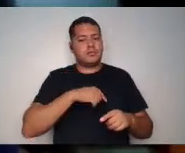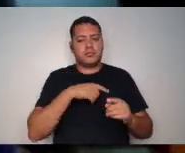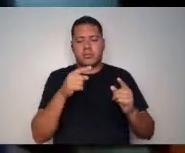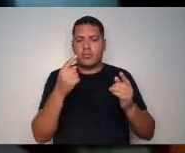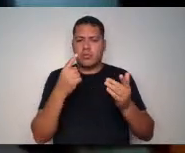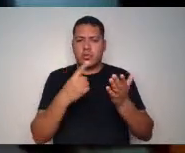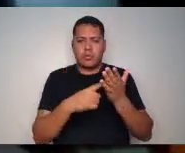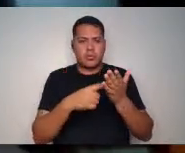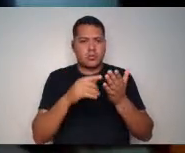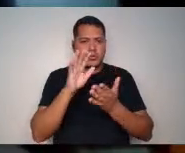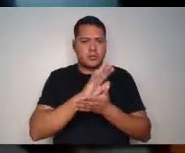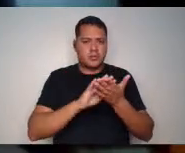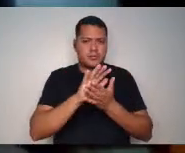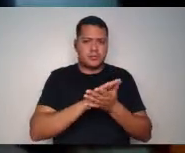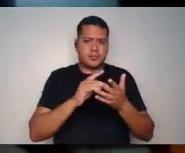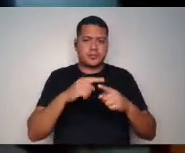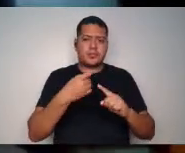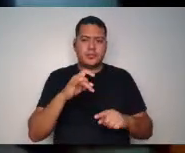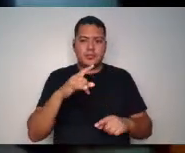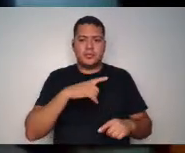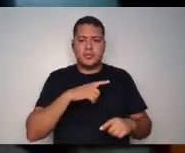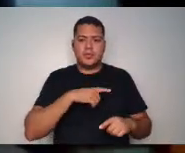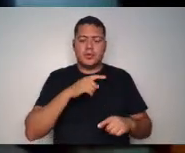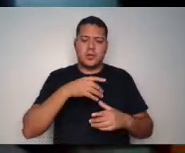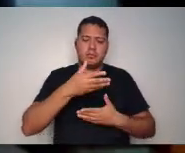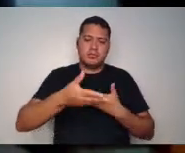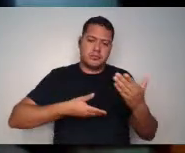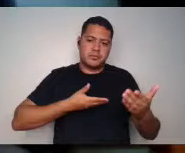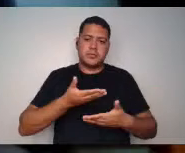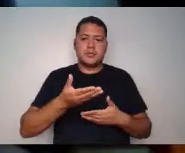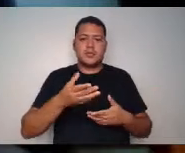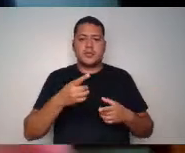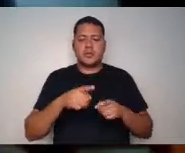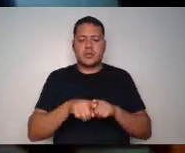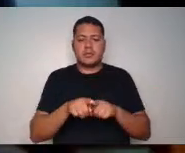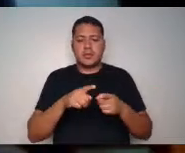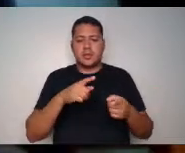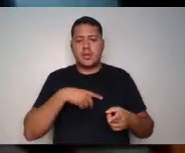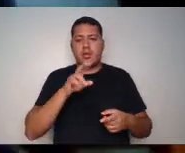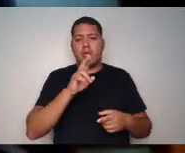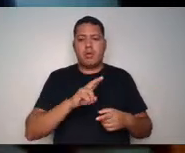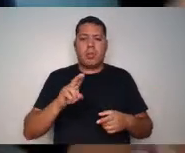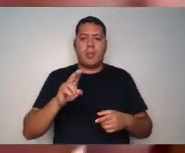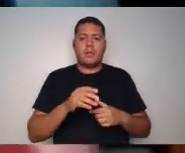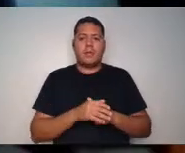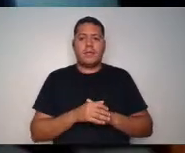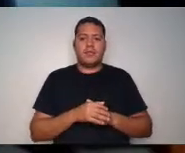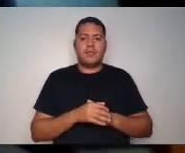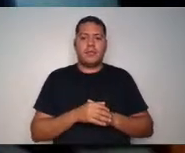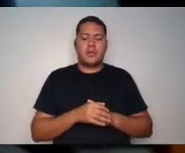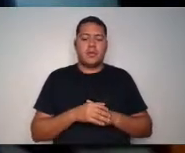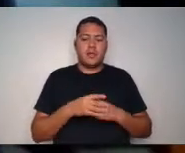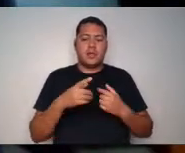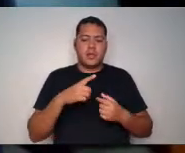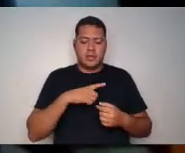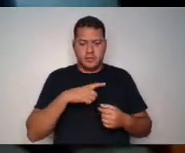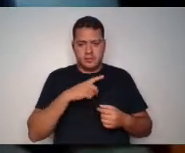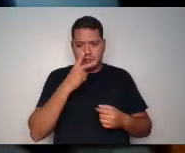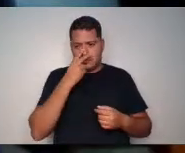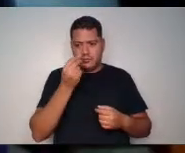didn't arrange or that we were in synchrony, in complete synchrony, even though we have